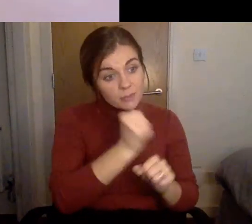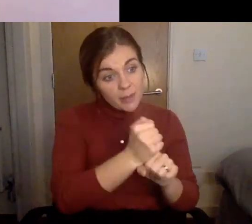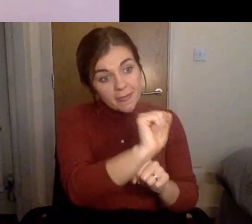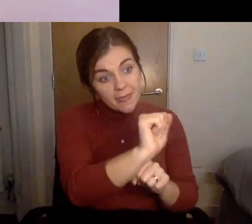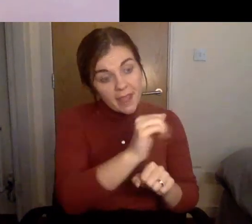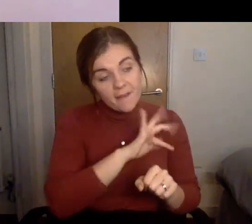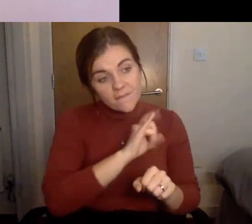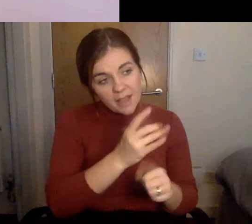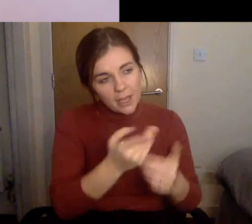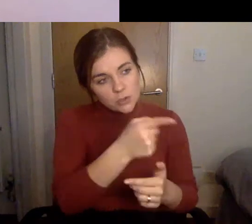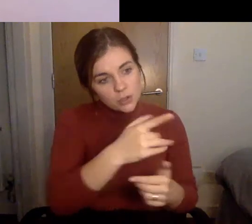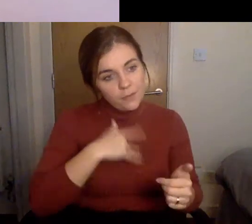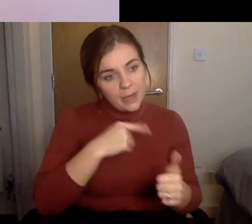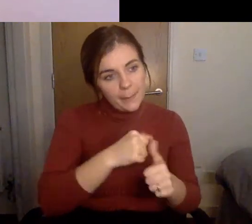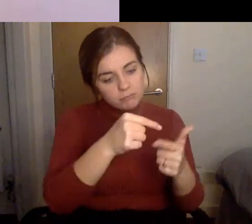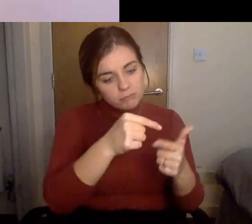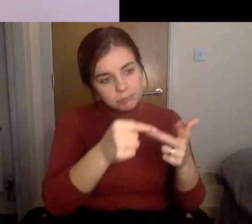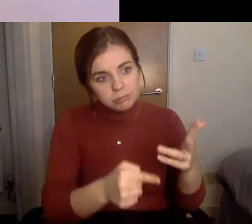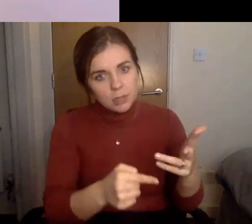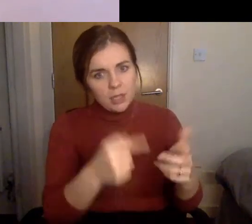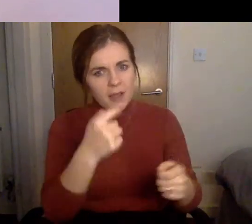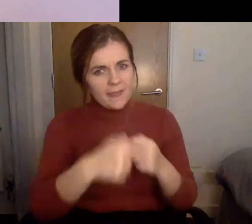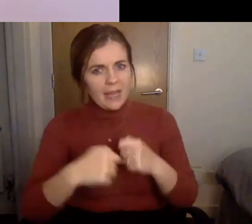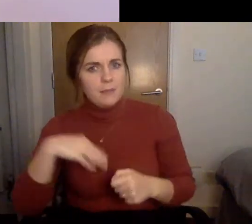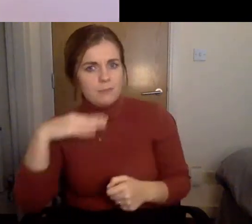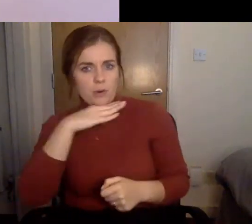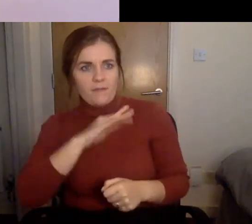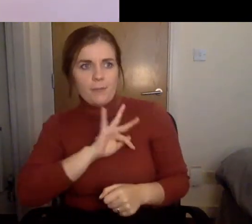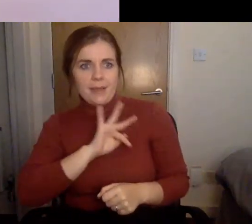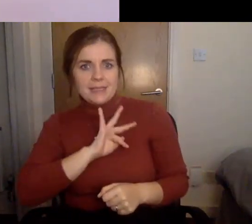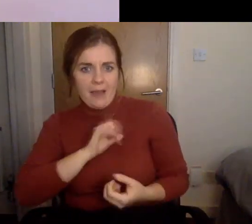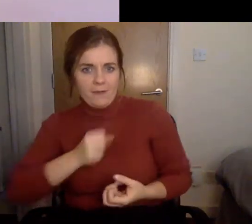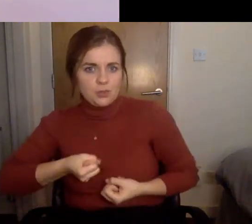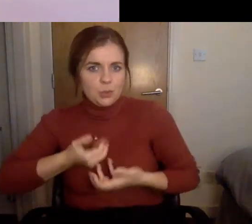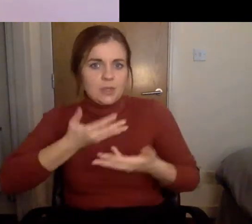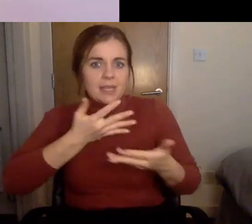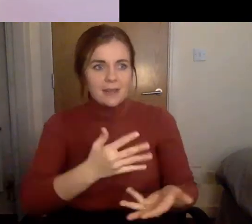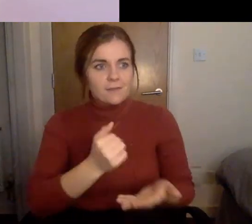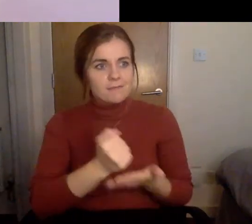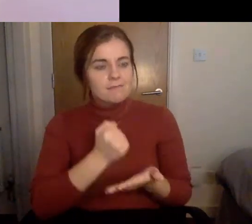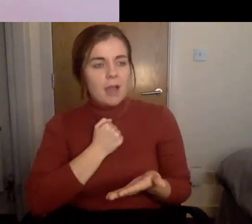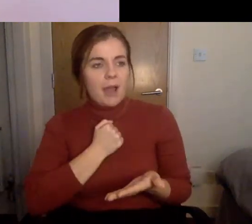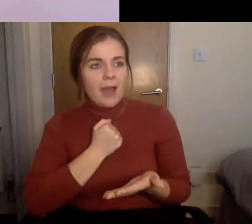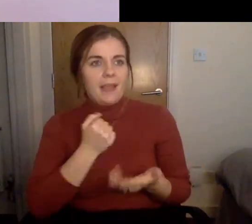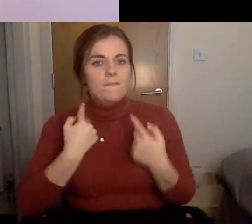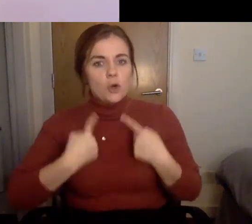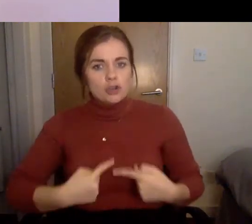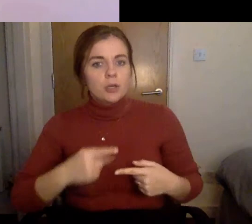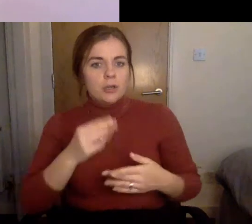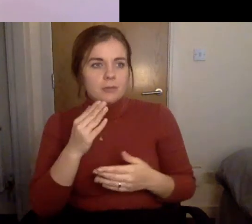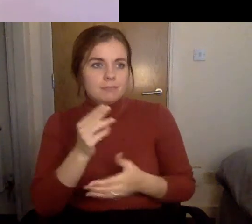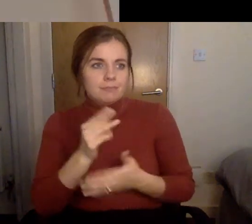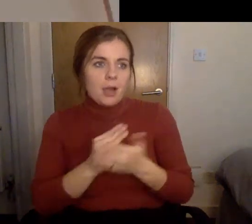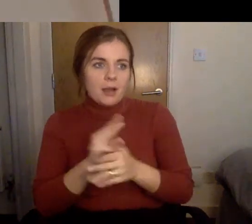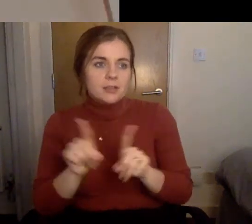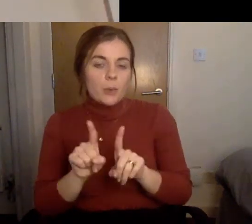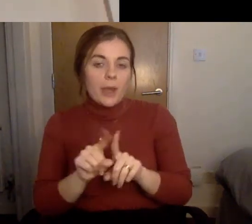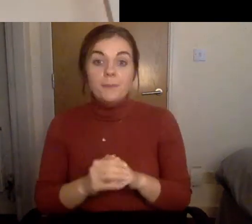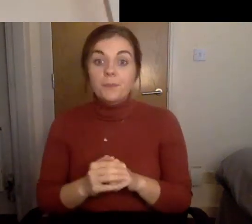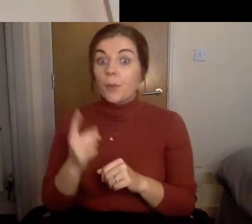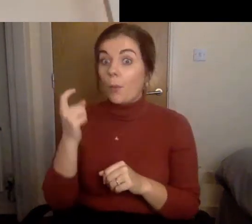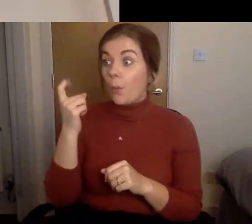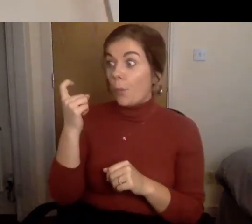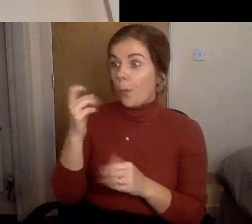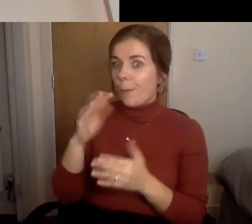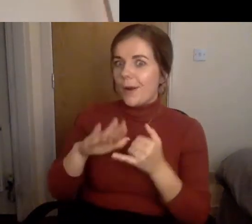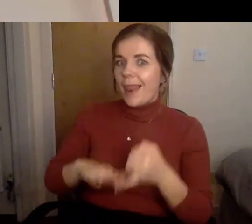feel about whatever, you know, I think that giving of yourself, and as you said, that kind of vulnerability is important too. Well, I think actually probably one last